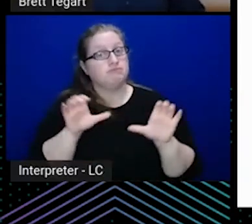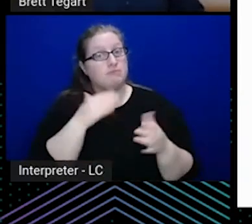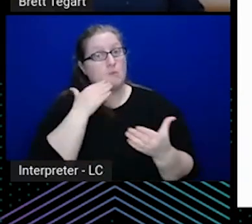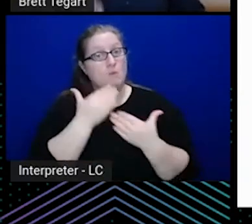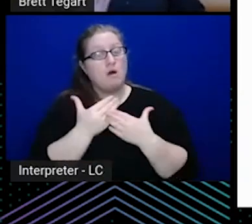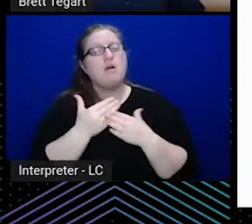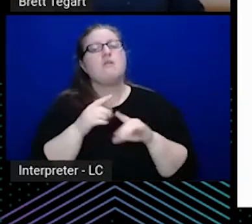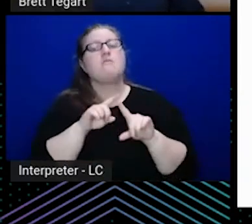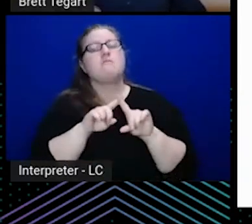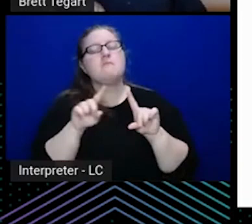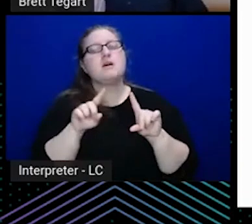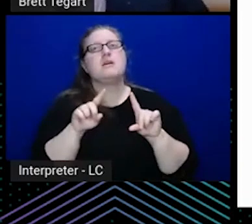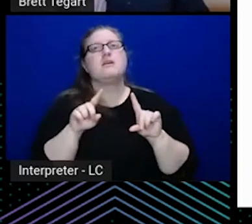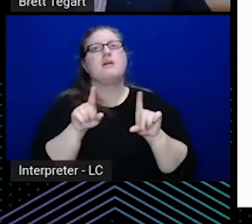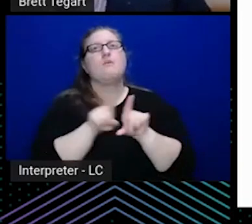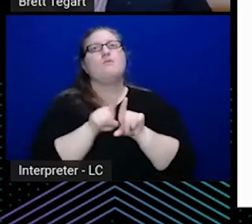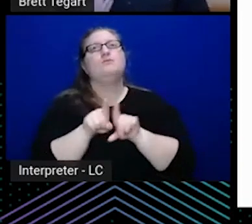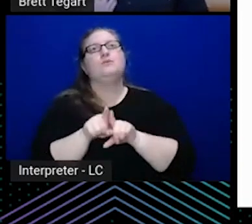puts a lot of